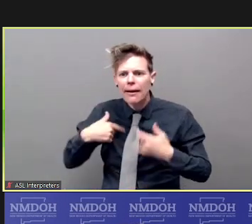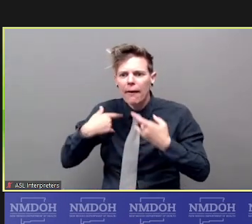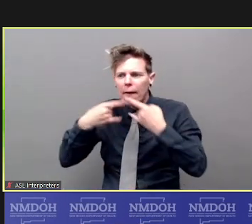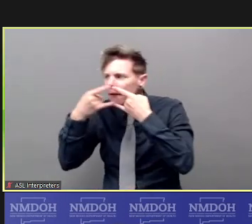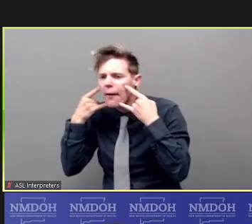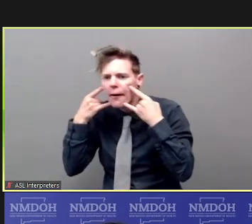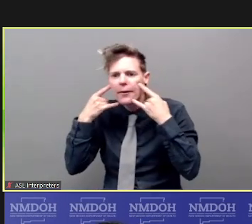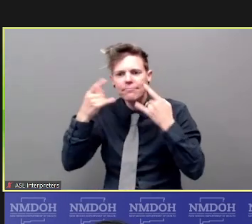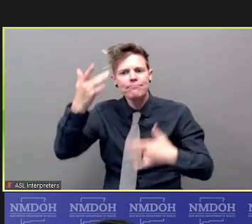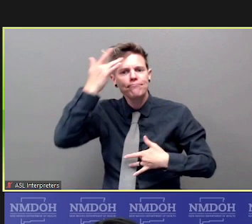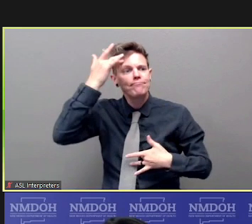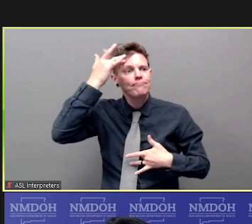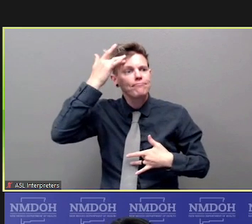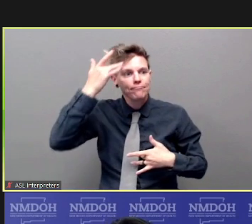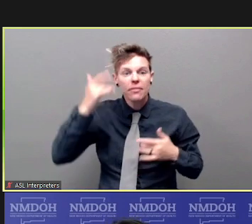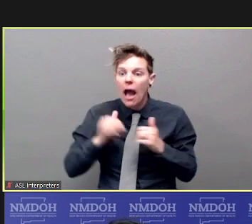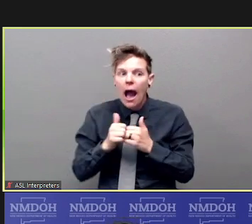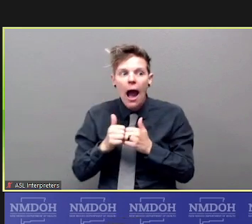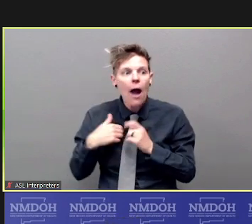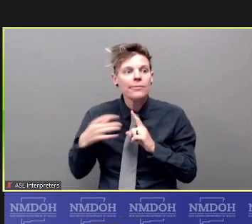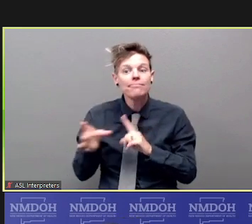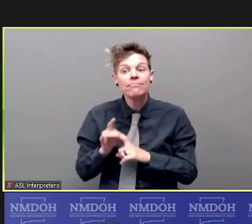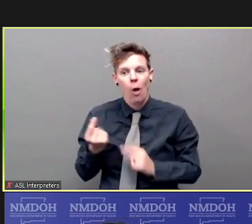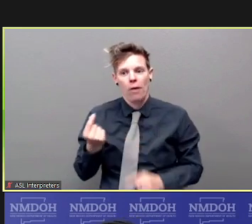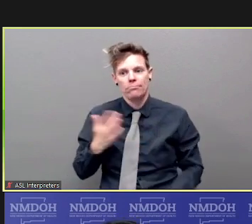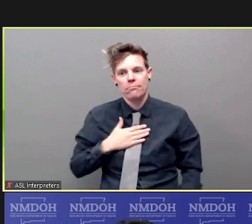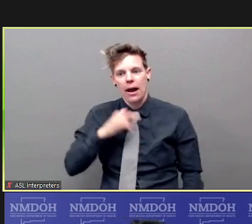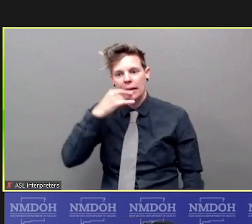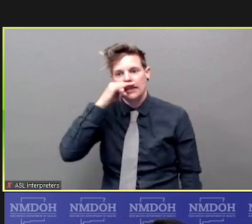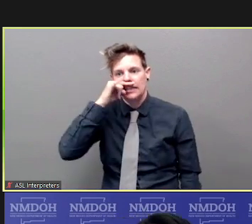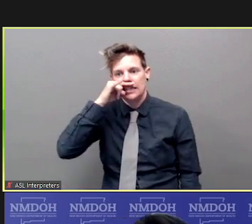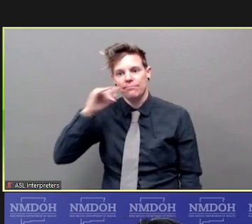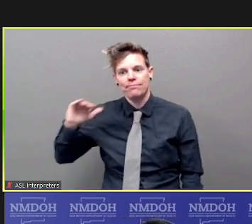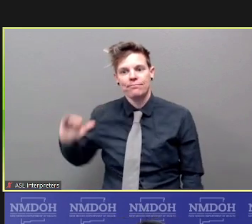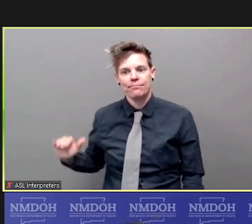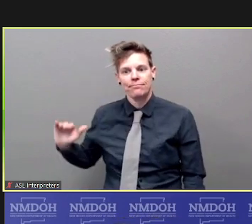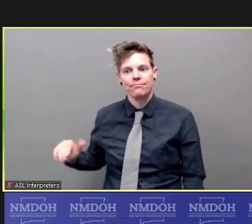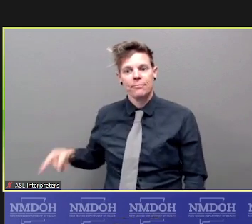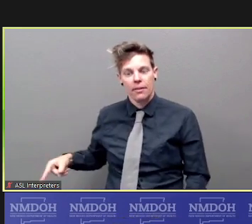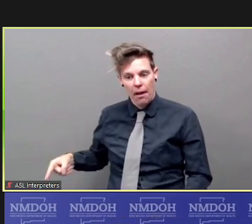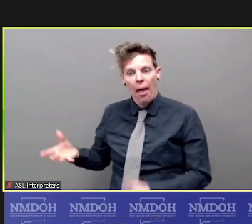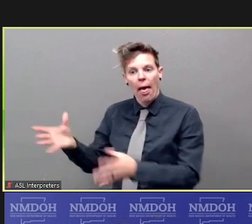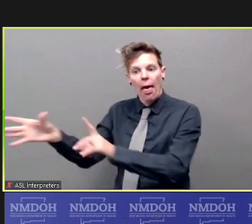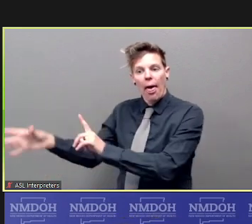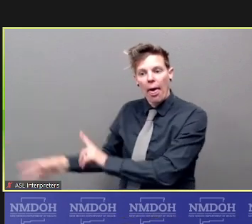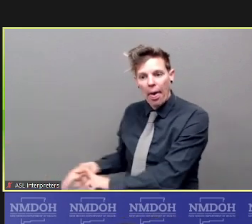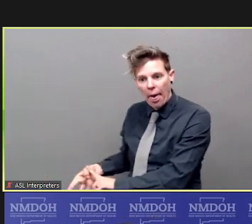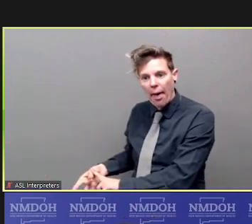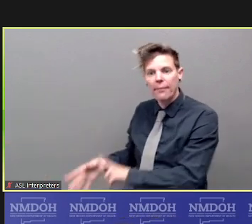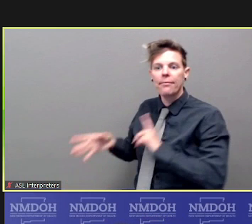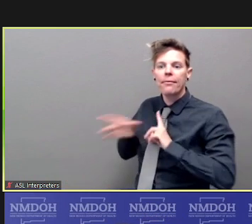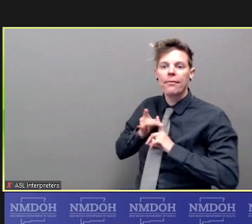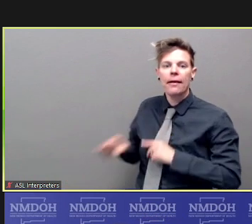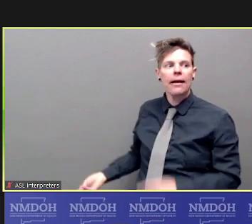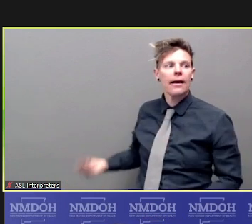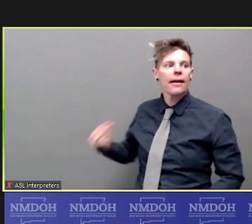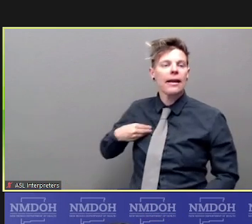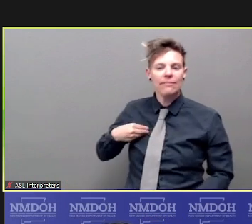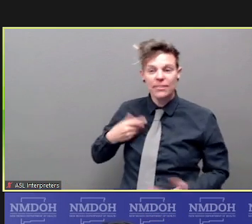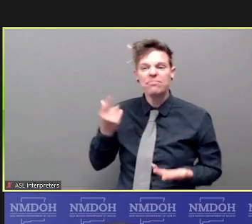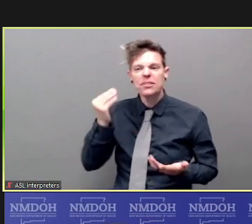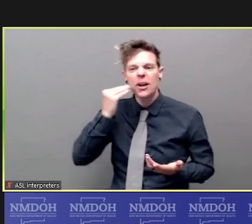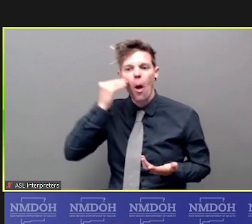I guess, if you have kids, you can still get it from them when they come home. But anyways, I